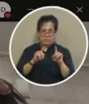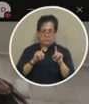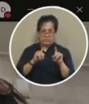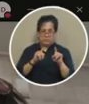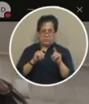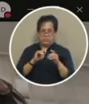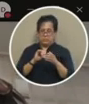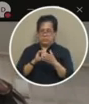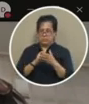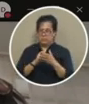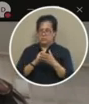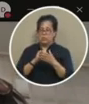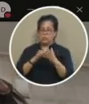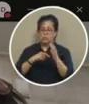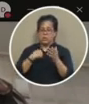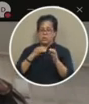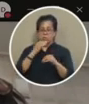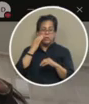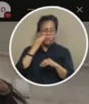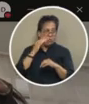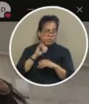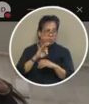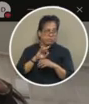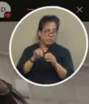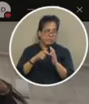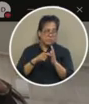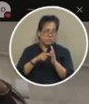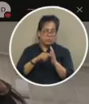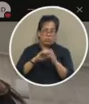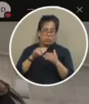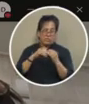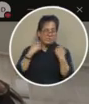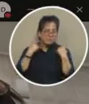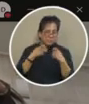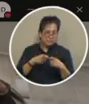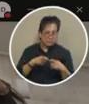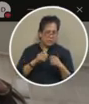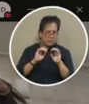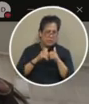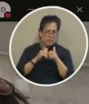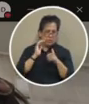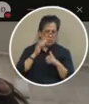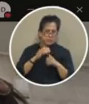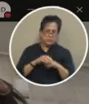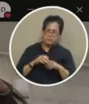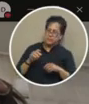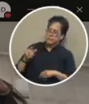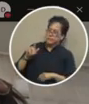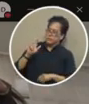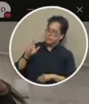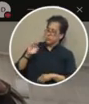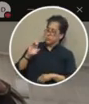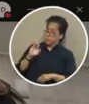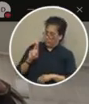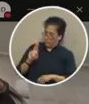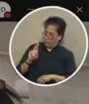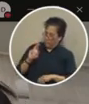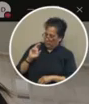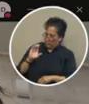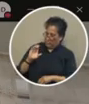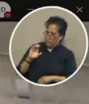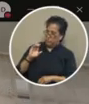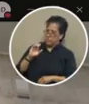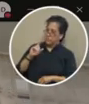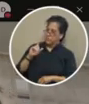weeds with that. But what I want to know is if it's all going to be in Spanish and how we're going to roll that out. Representative Hernandez, this is Laura Cruz-Acosta with